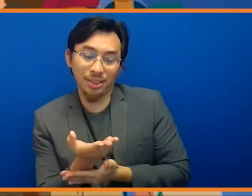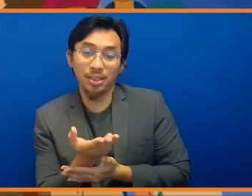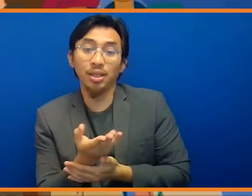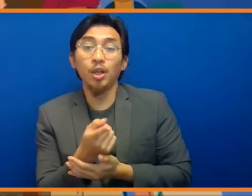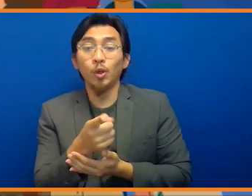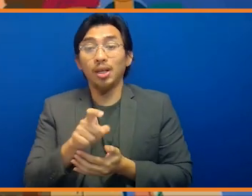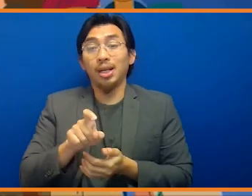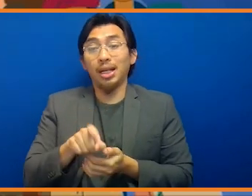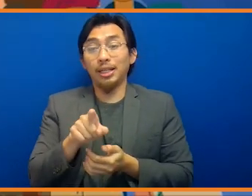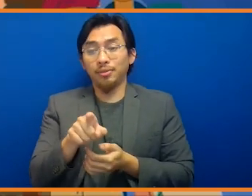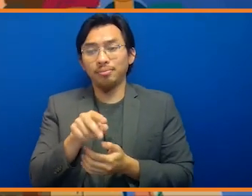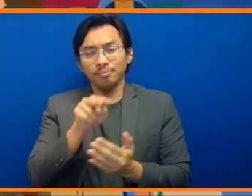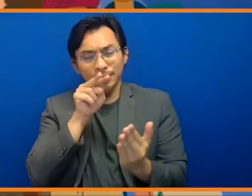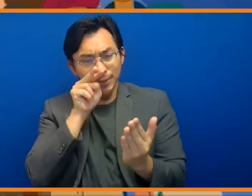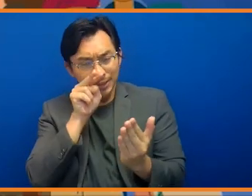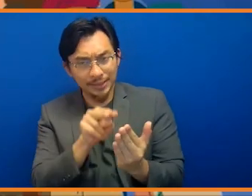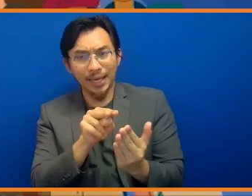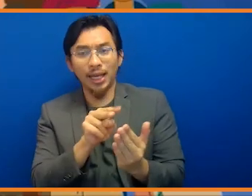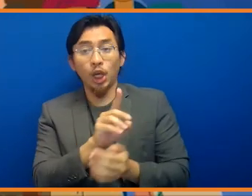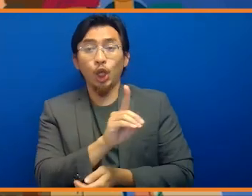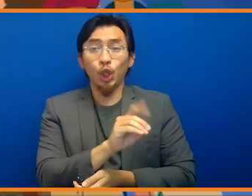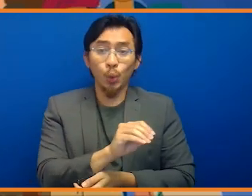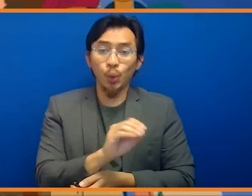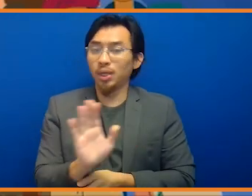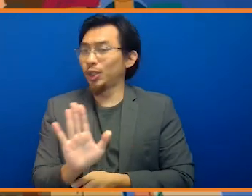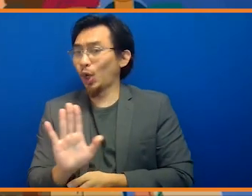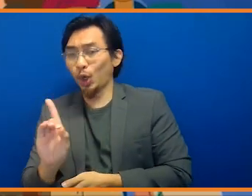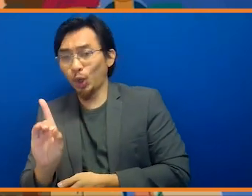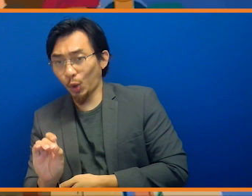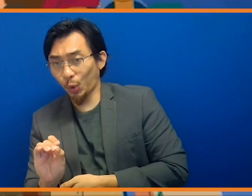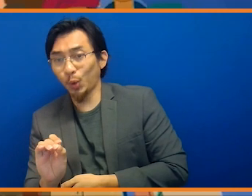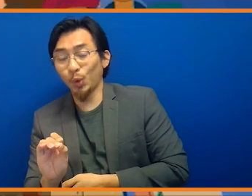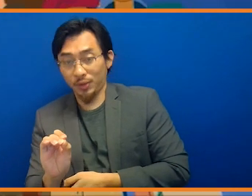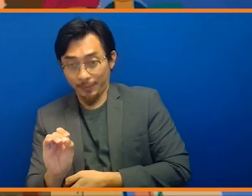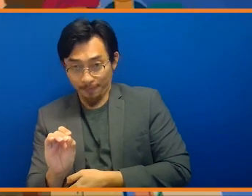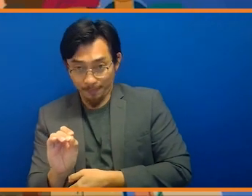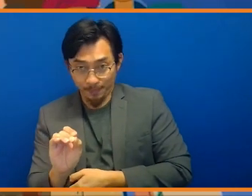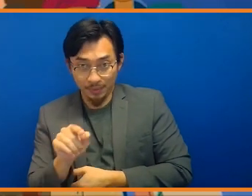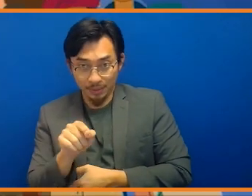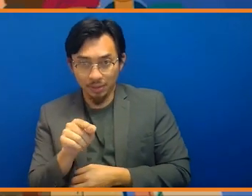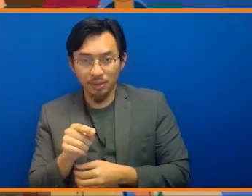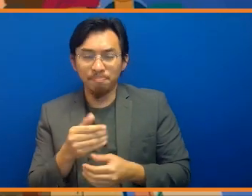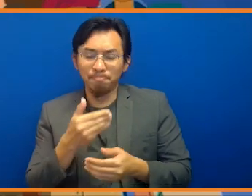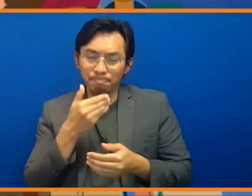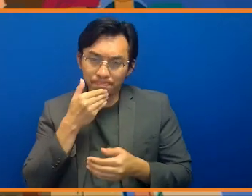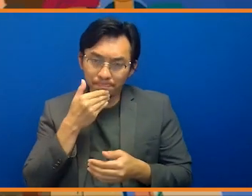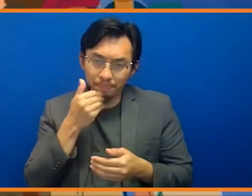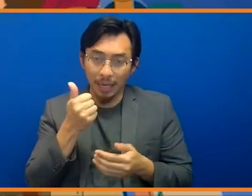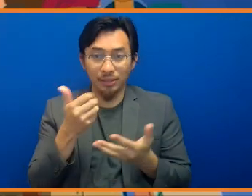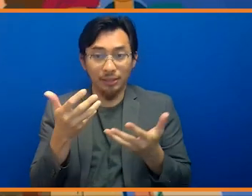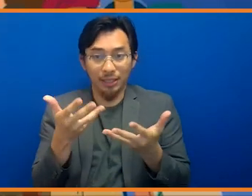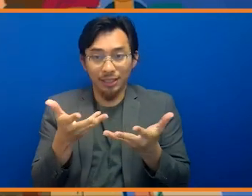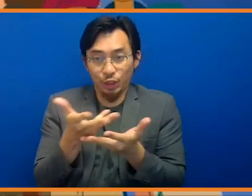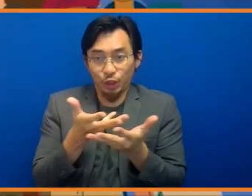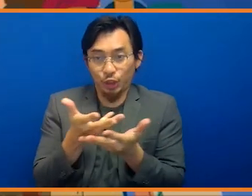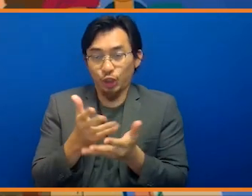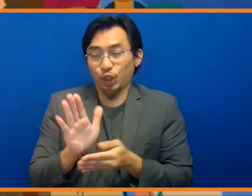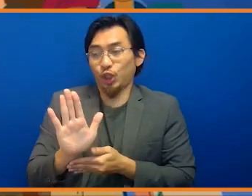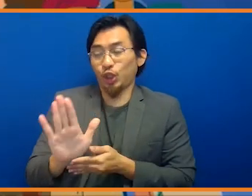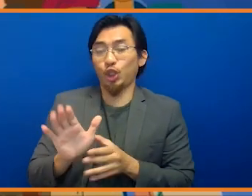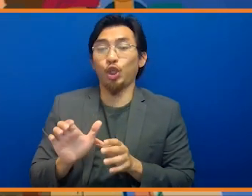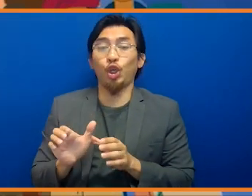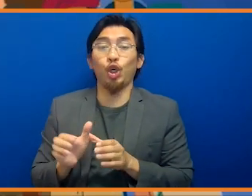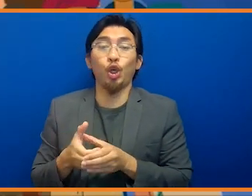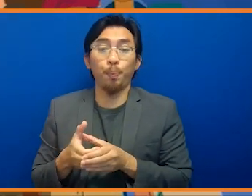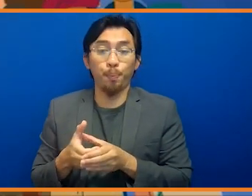really check on the do's and don'ts. So those part of it, then it's much better to